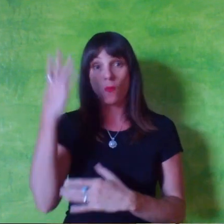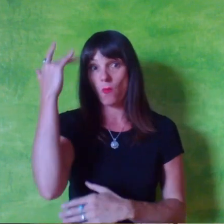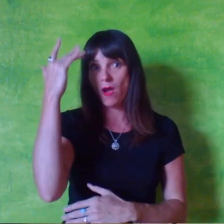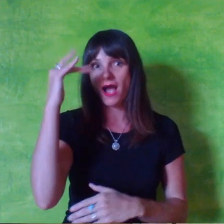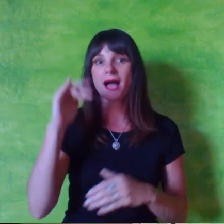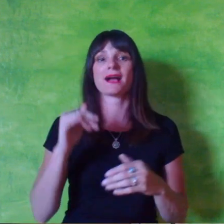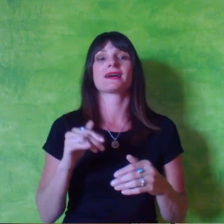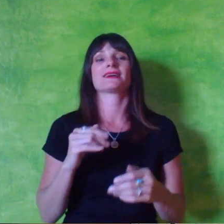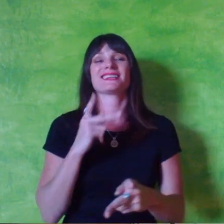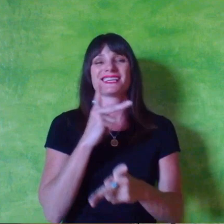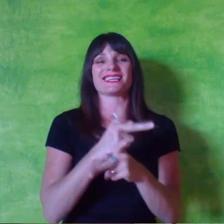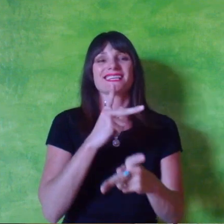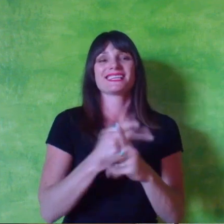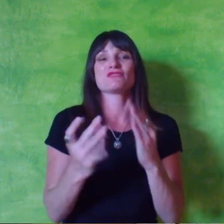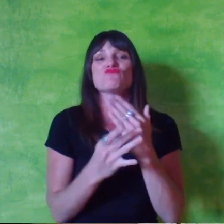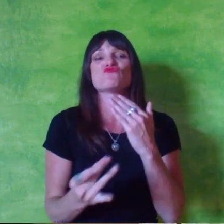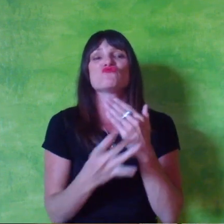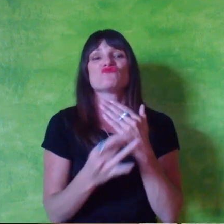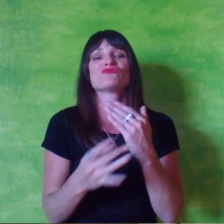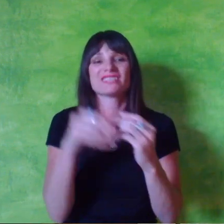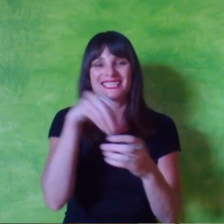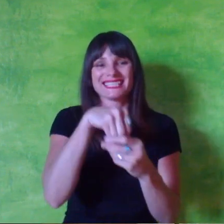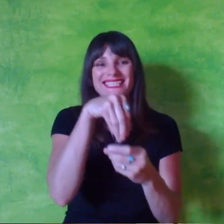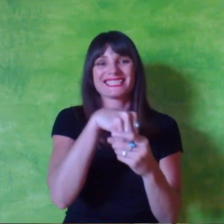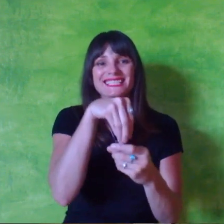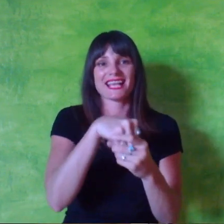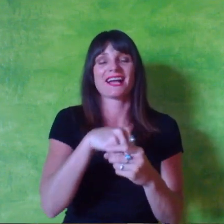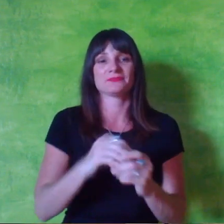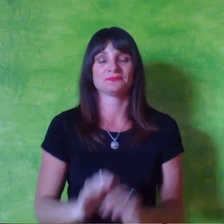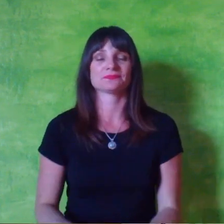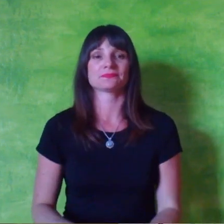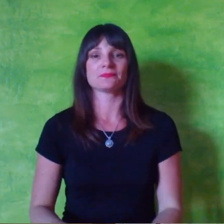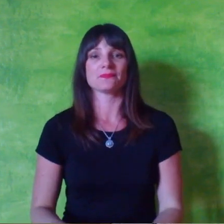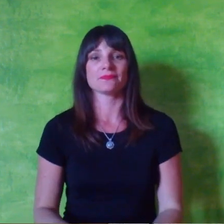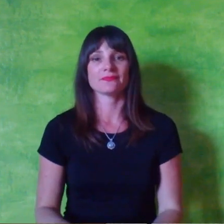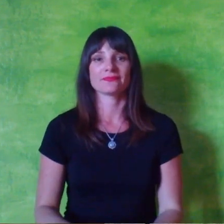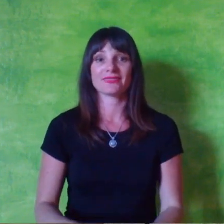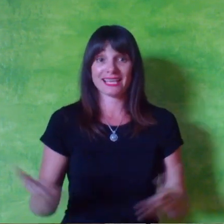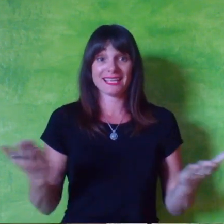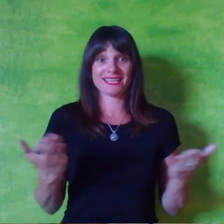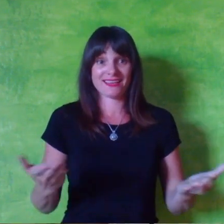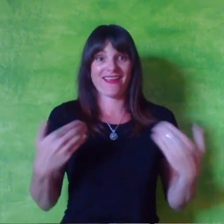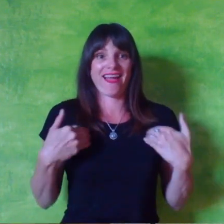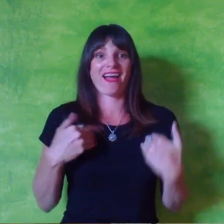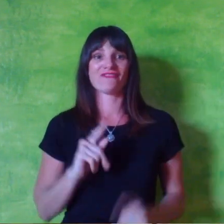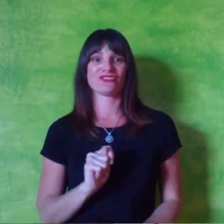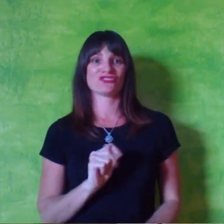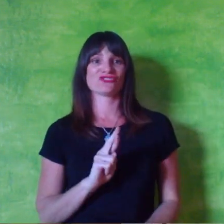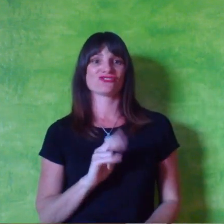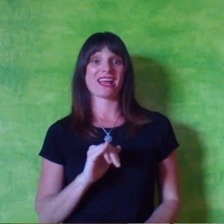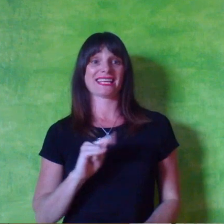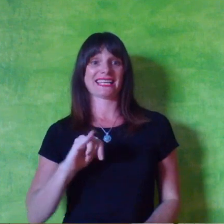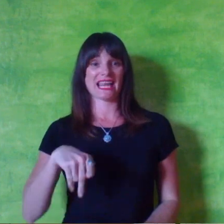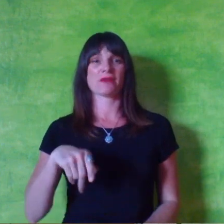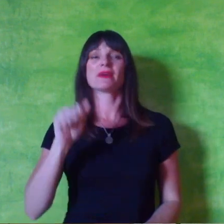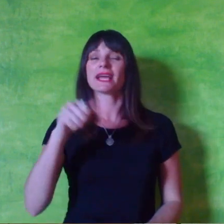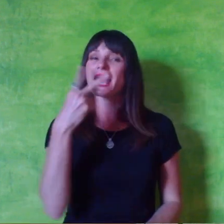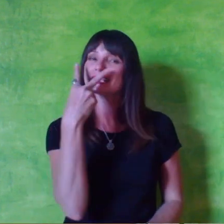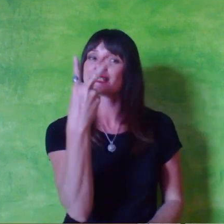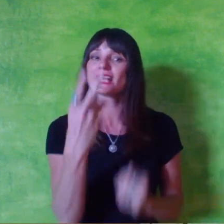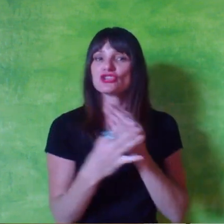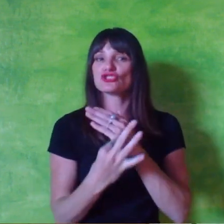here's our tri-tip. You can see all the juices from the meat has kind of come out a little